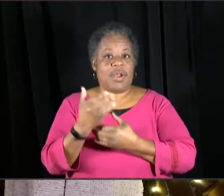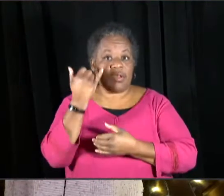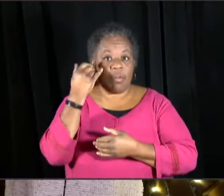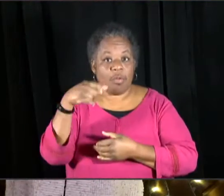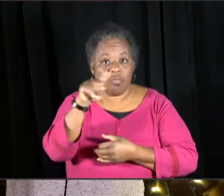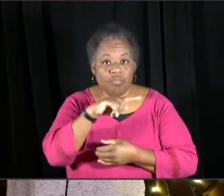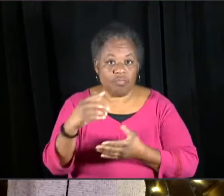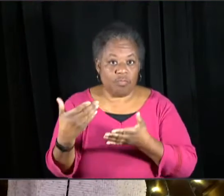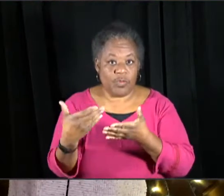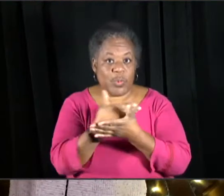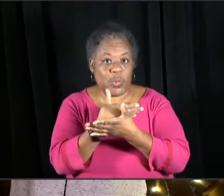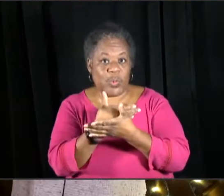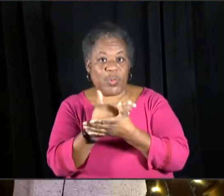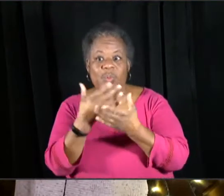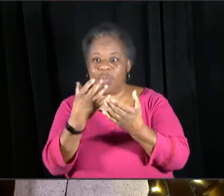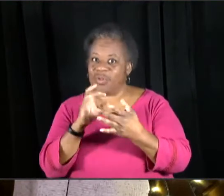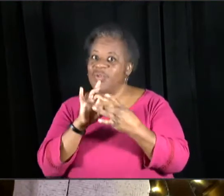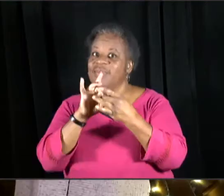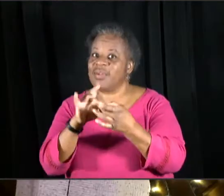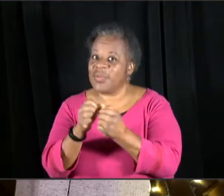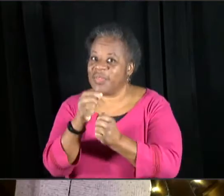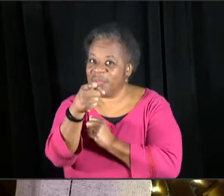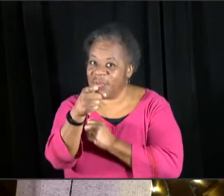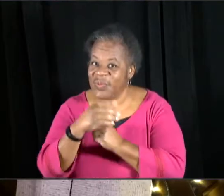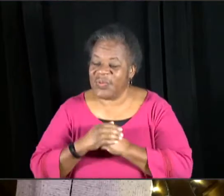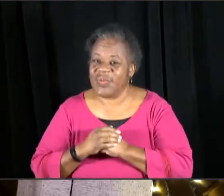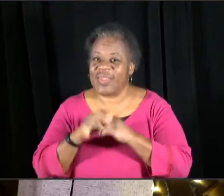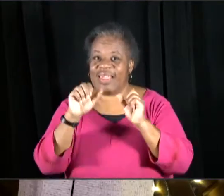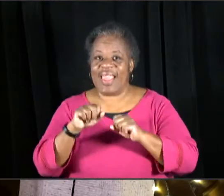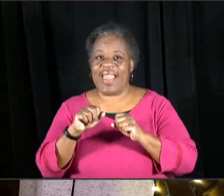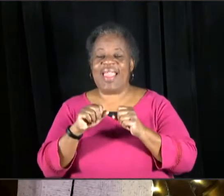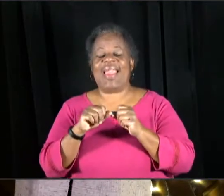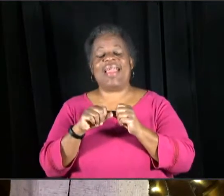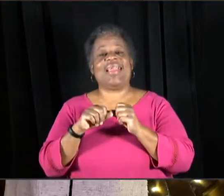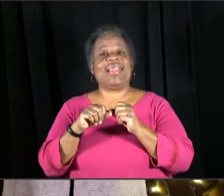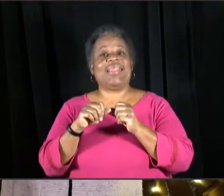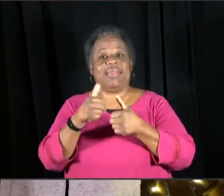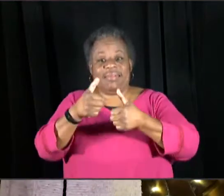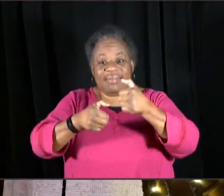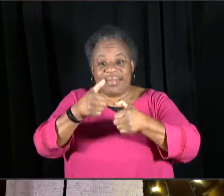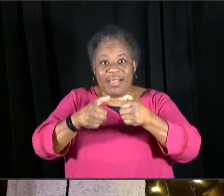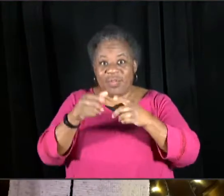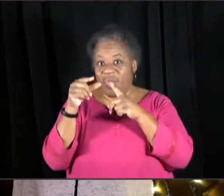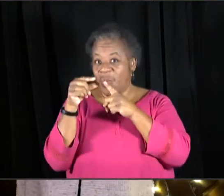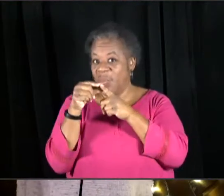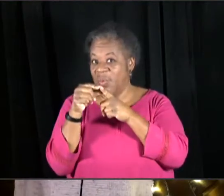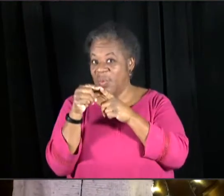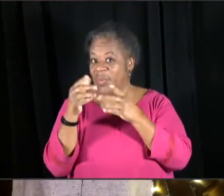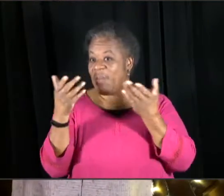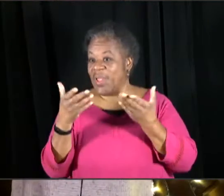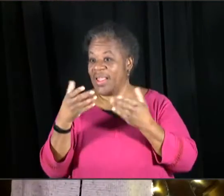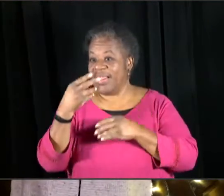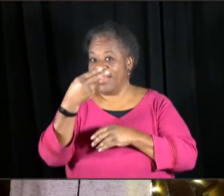us, we'd love to make a connection with you. You can text the word